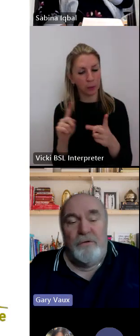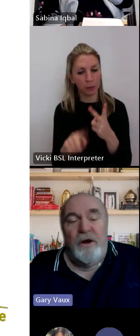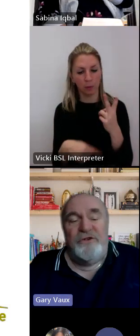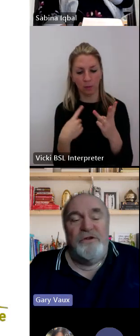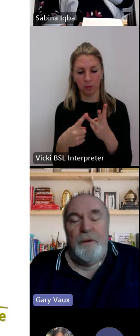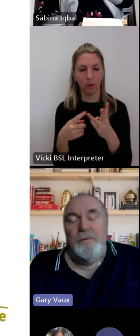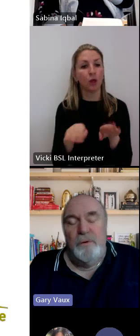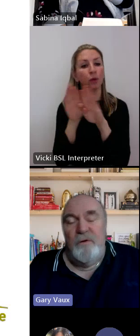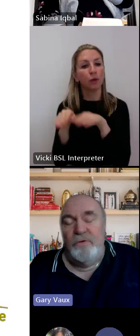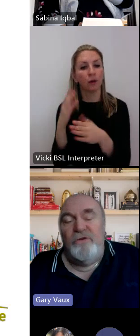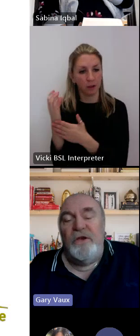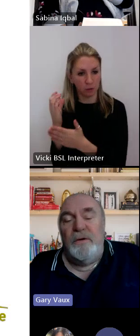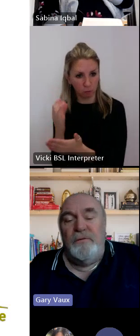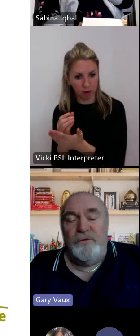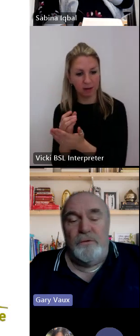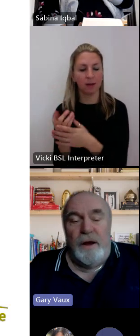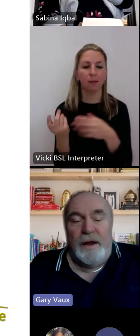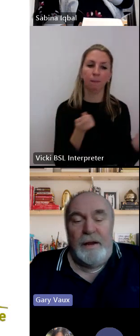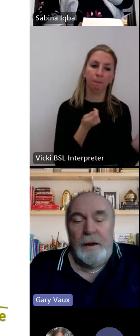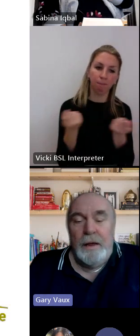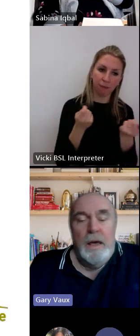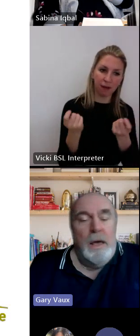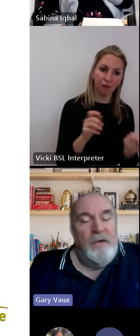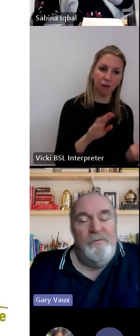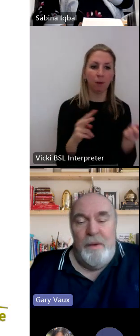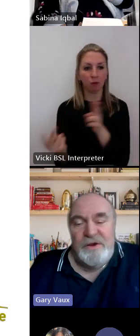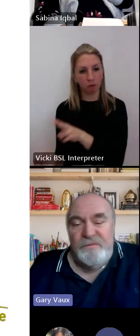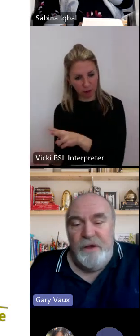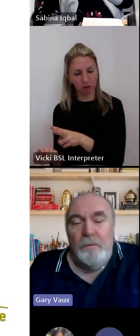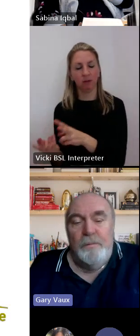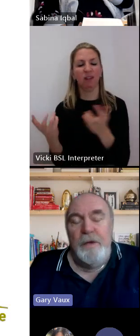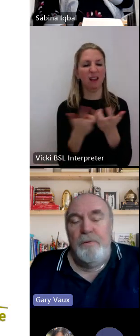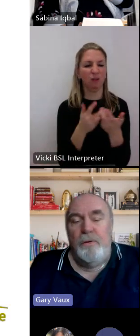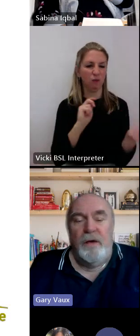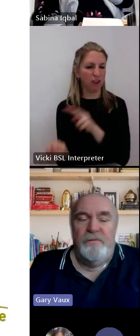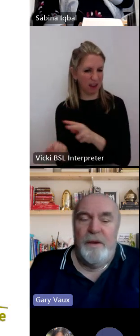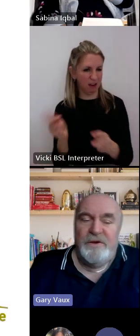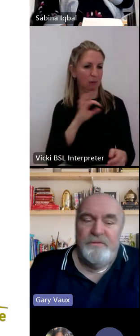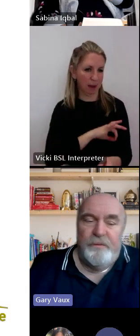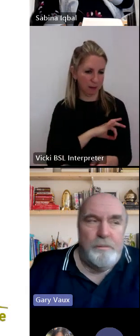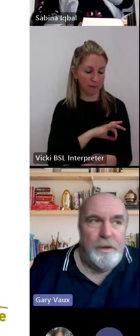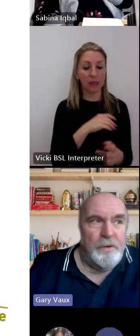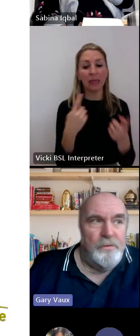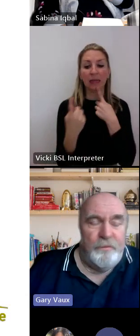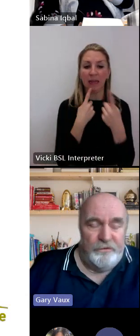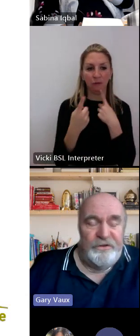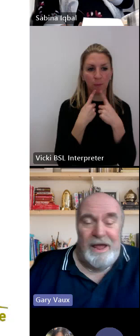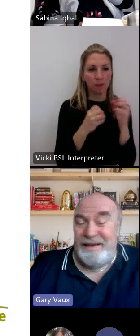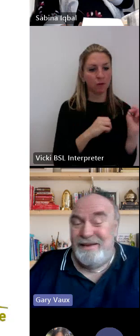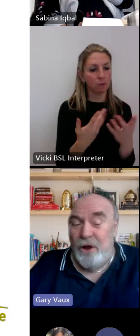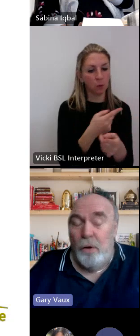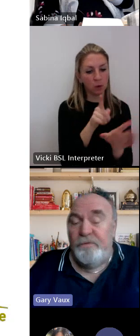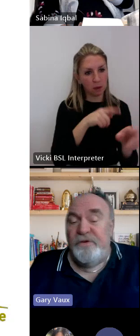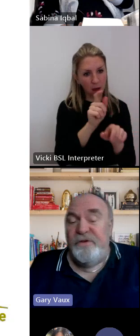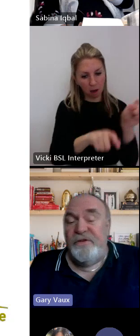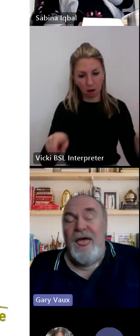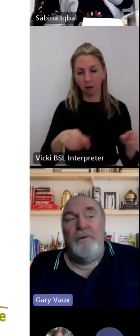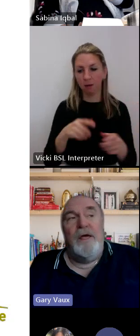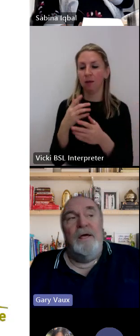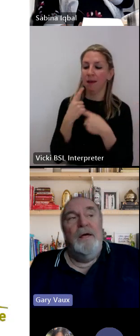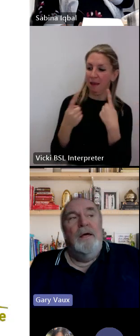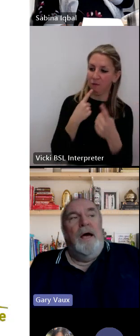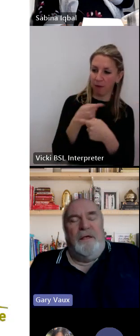managed migration as people move on to universal credit, information for young people, information for people who foster and adopt, which